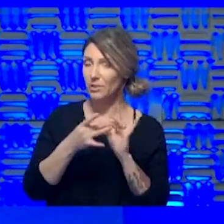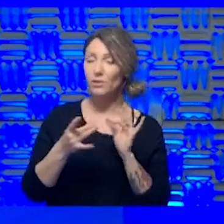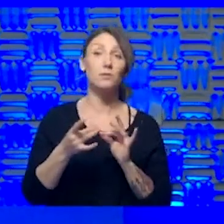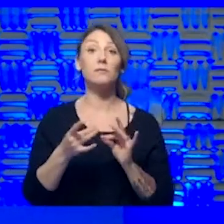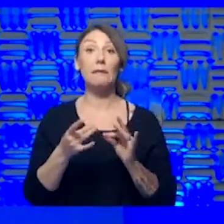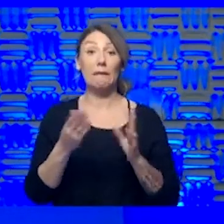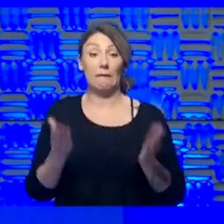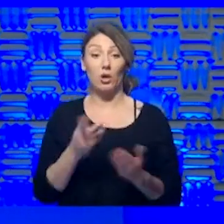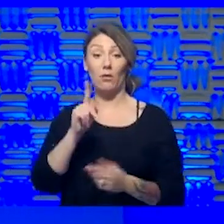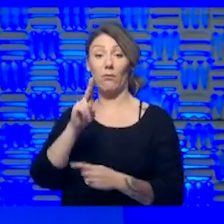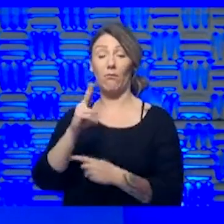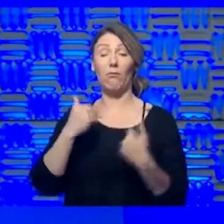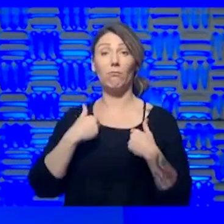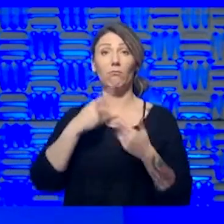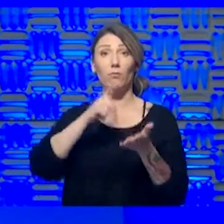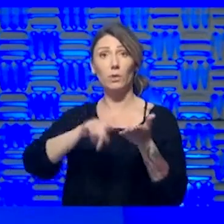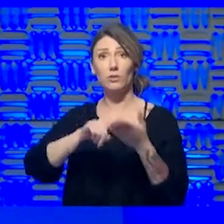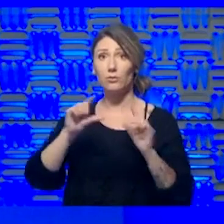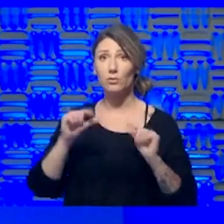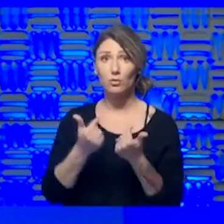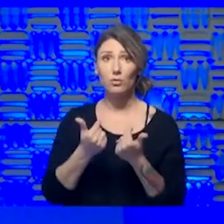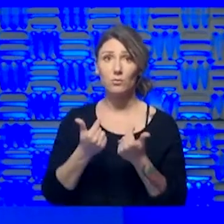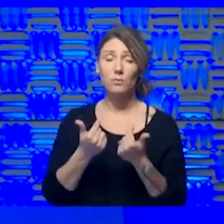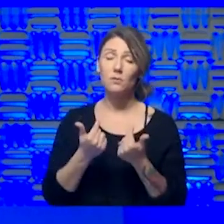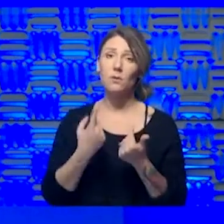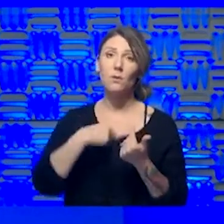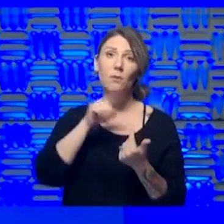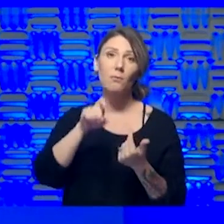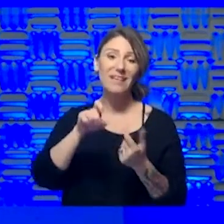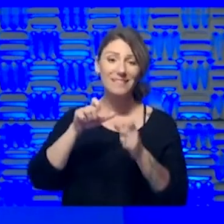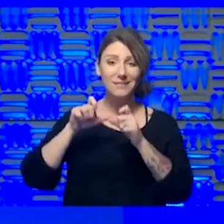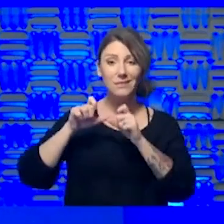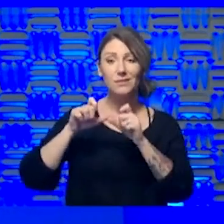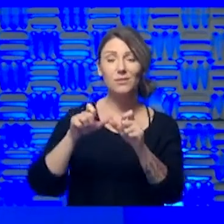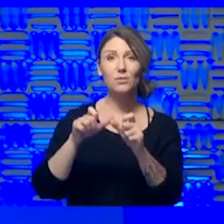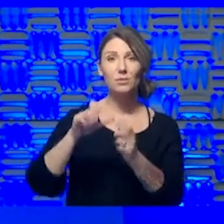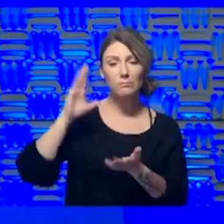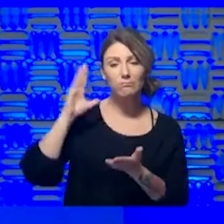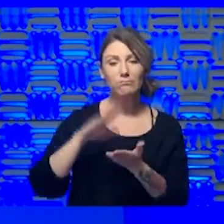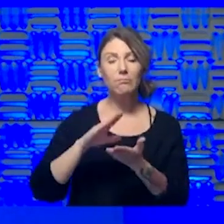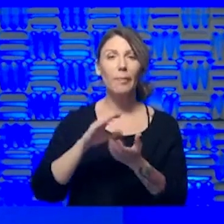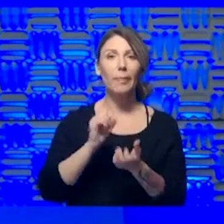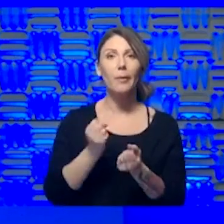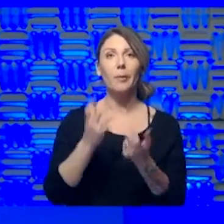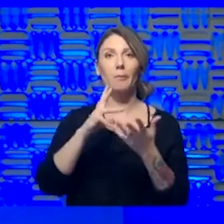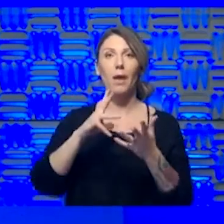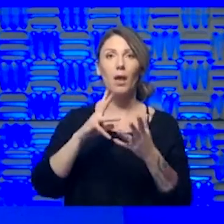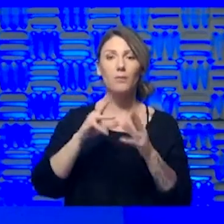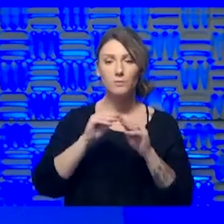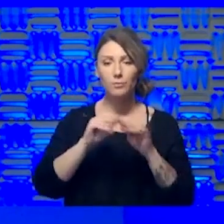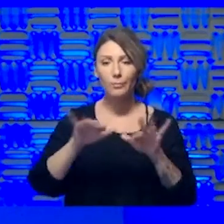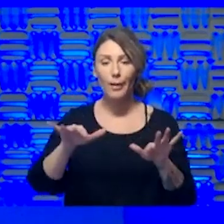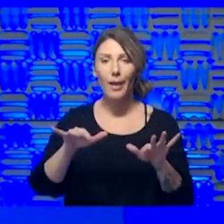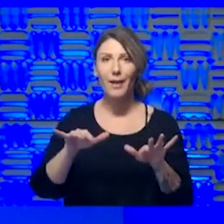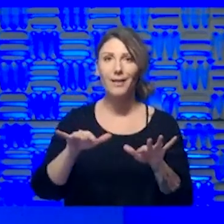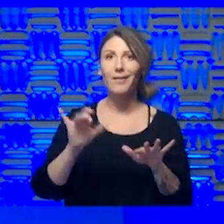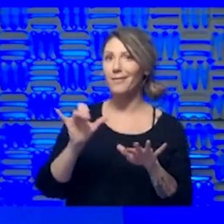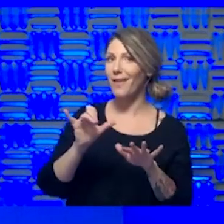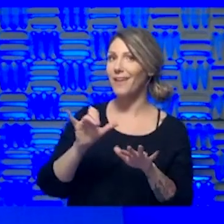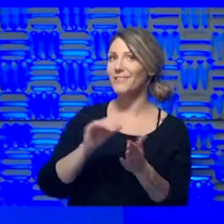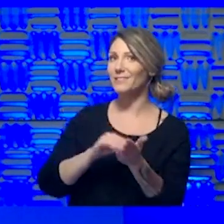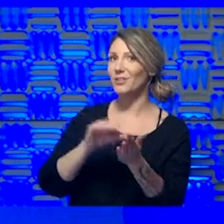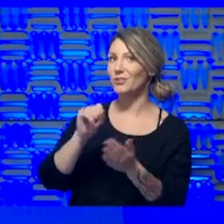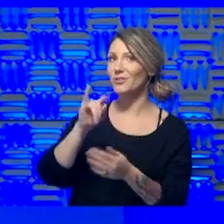here. We need to continue to decrease the amount of spread, as Dr. Stites continually says. Continue to